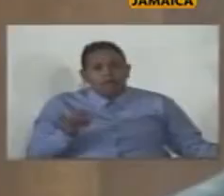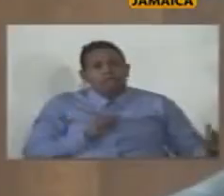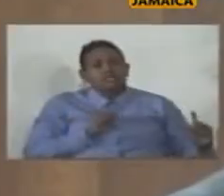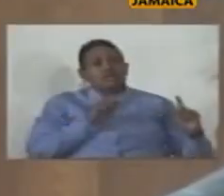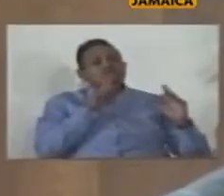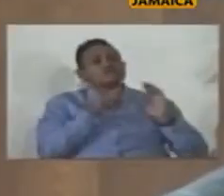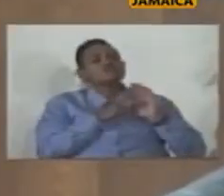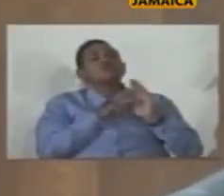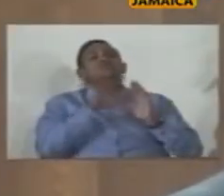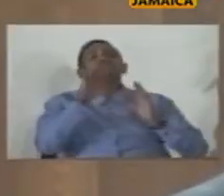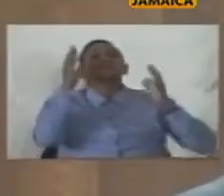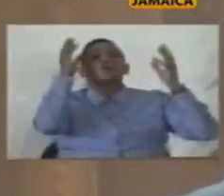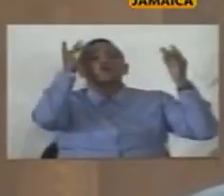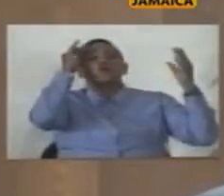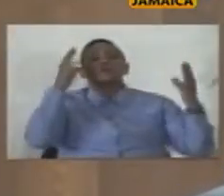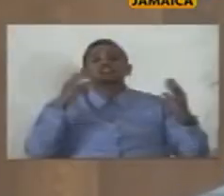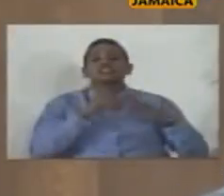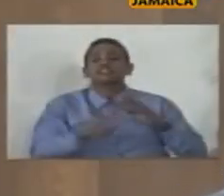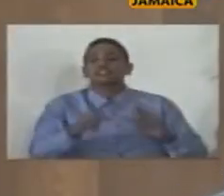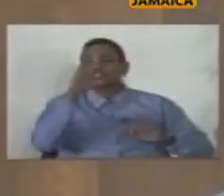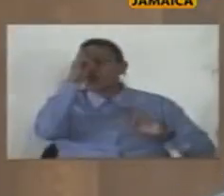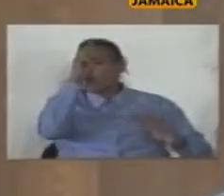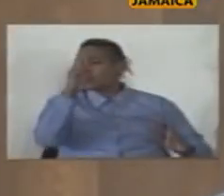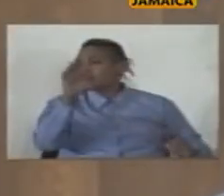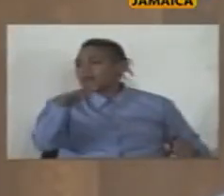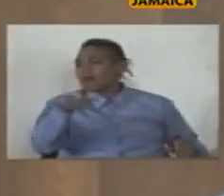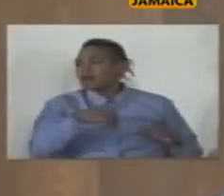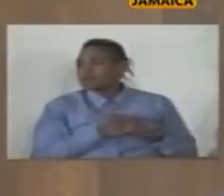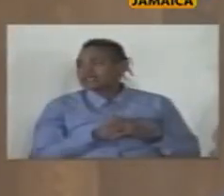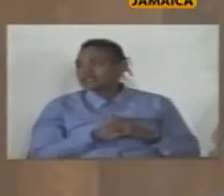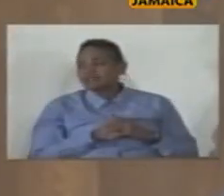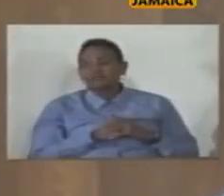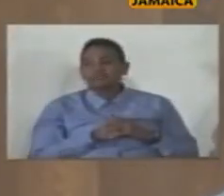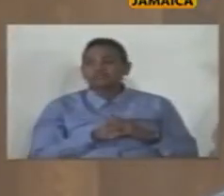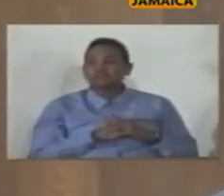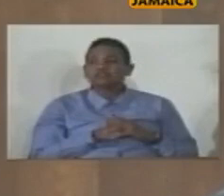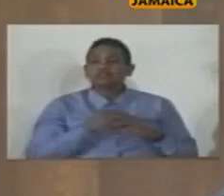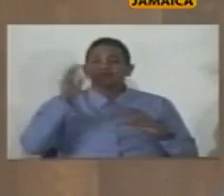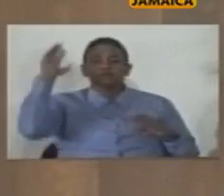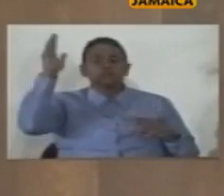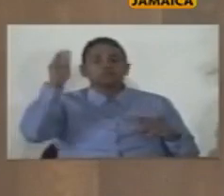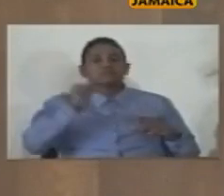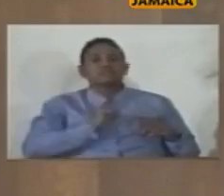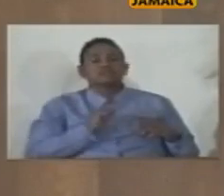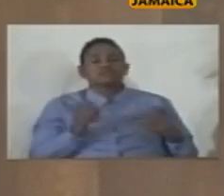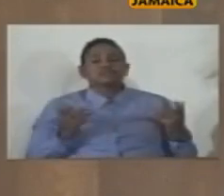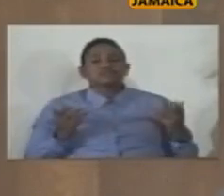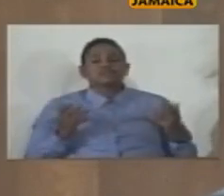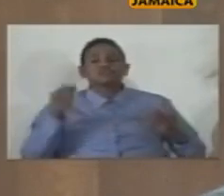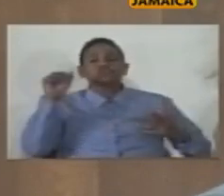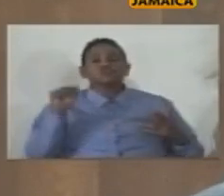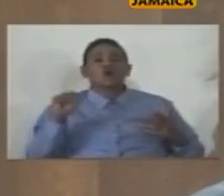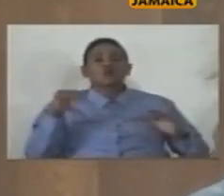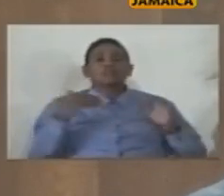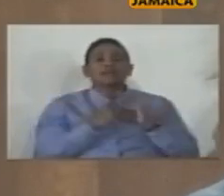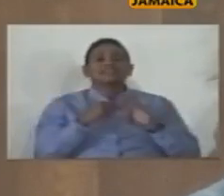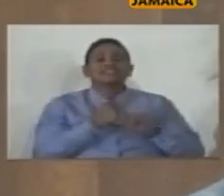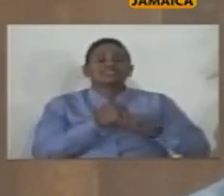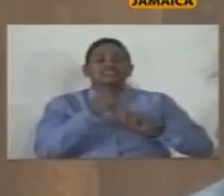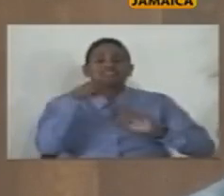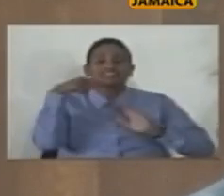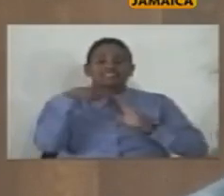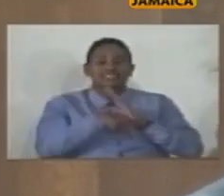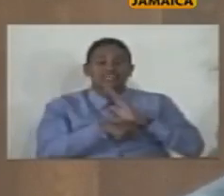your concerns in this honorable house. Mr. Speaker, South Manchester is a deep